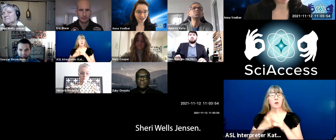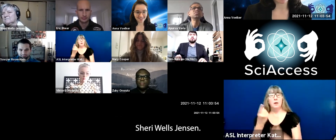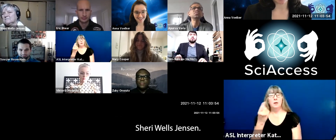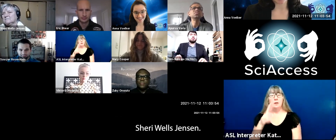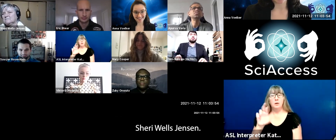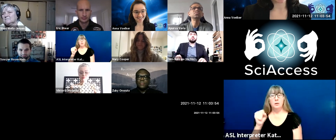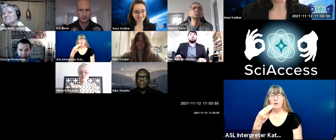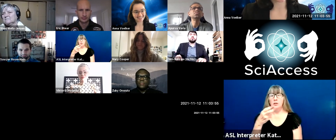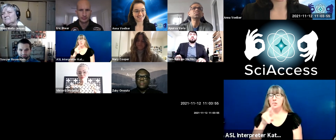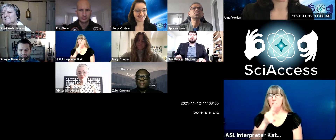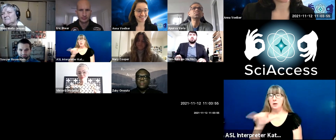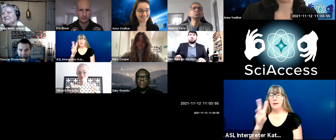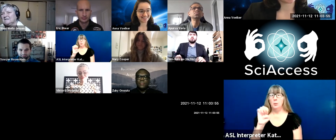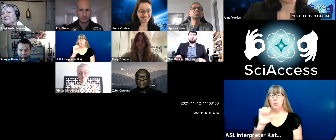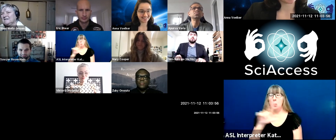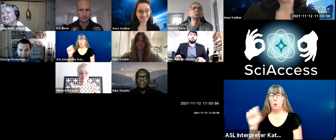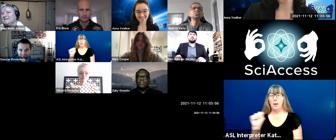Sherry Wells Jensen.